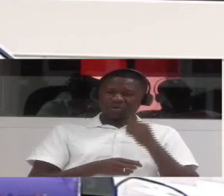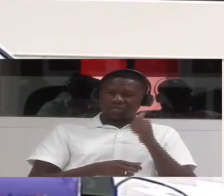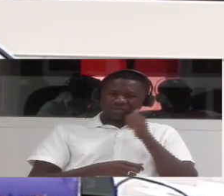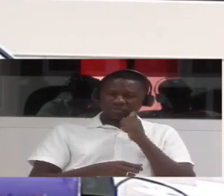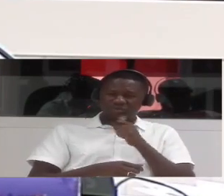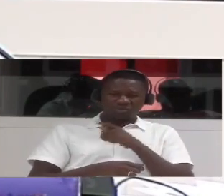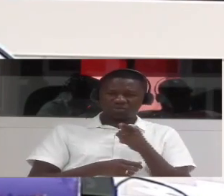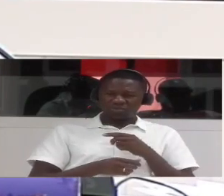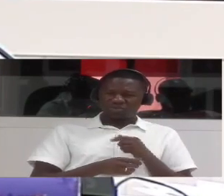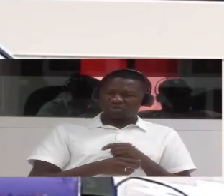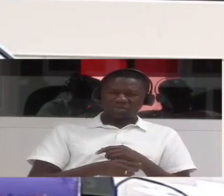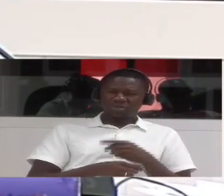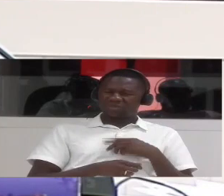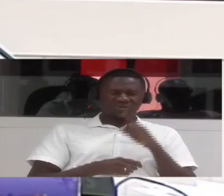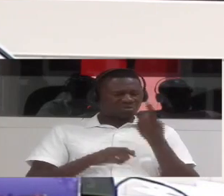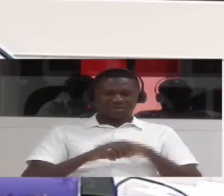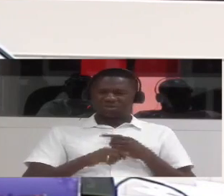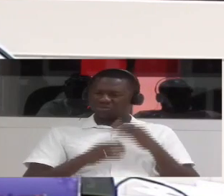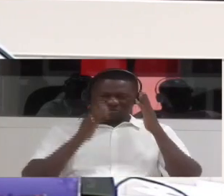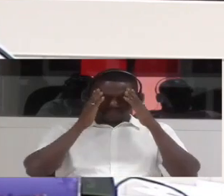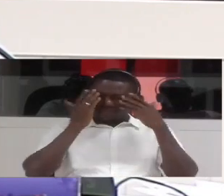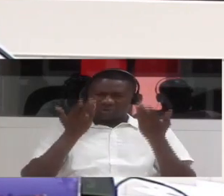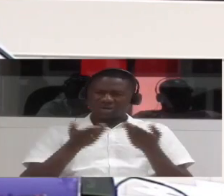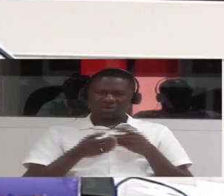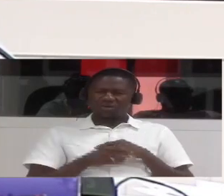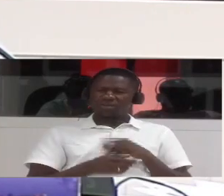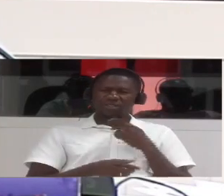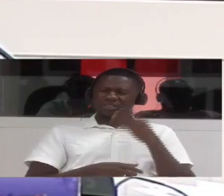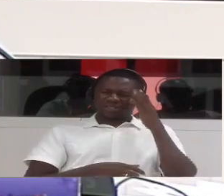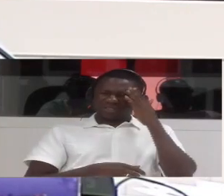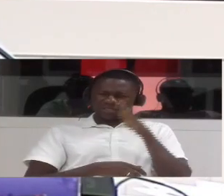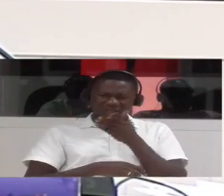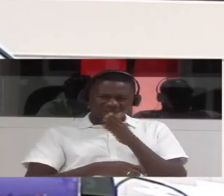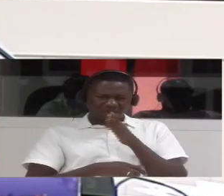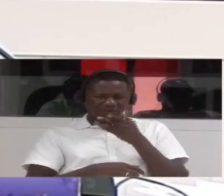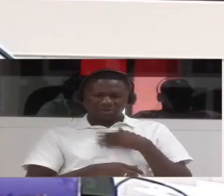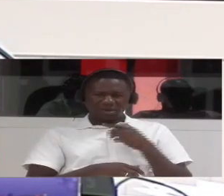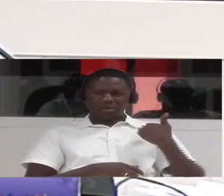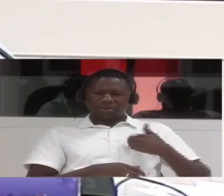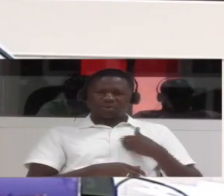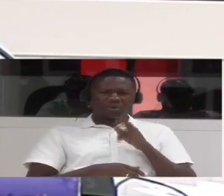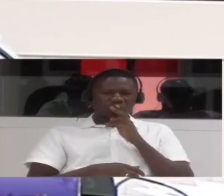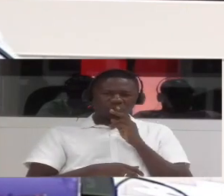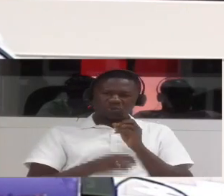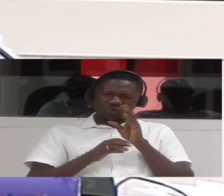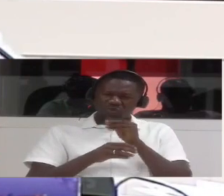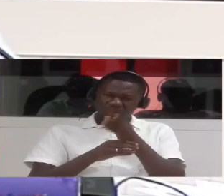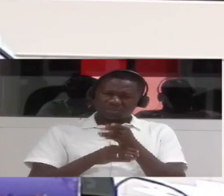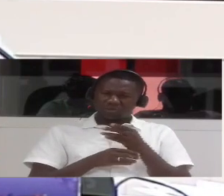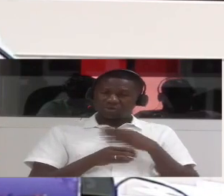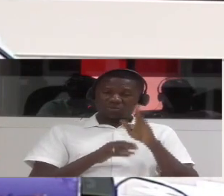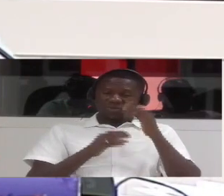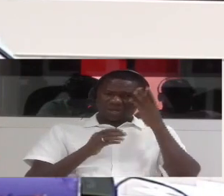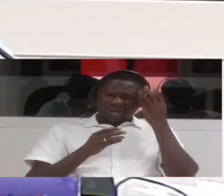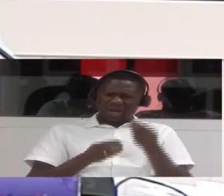like they it's like this, these are infiltrated by people, and then because you couldn't imagine